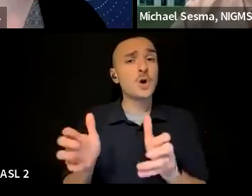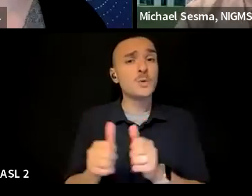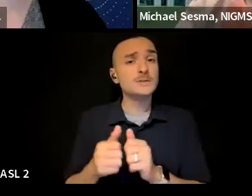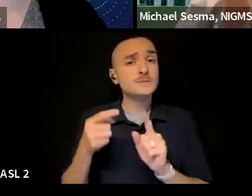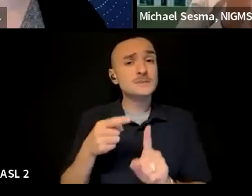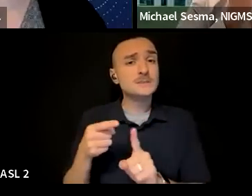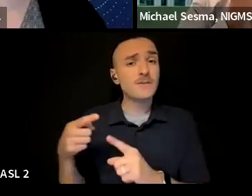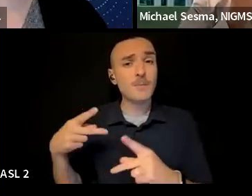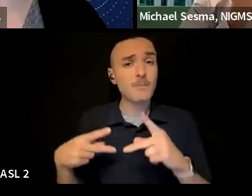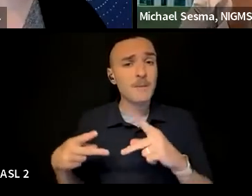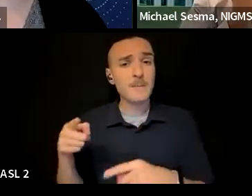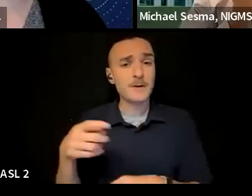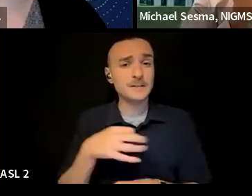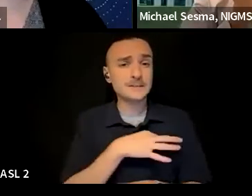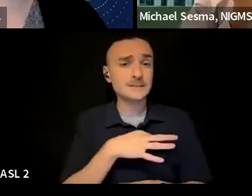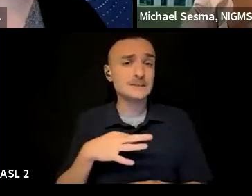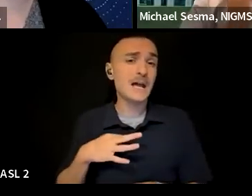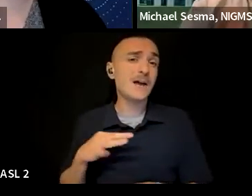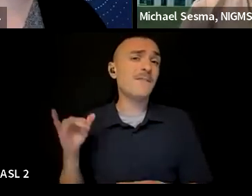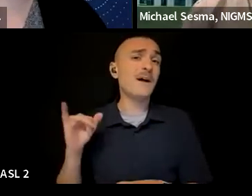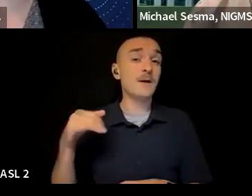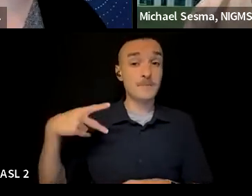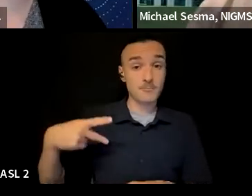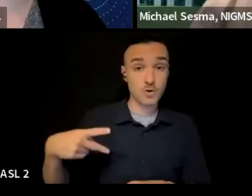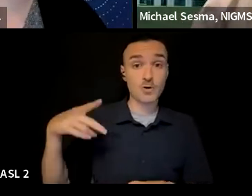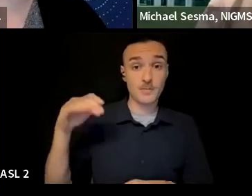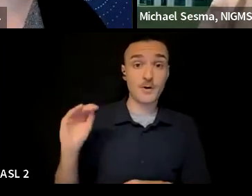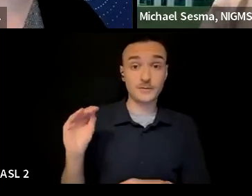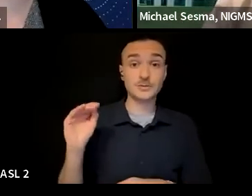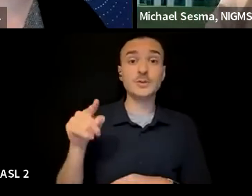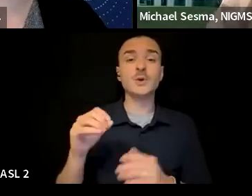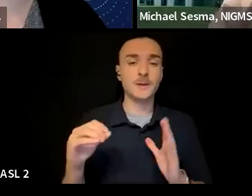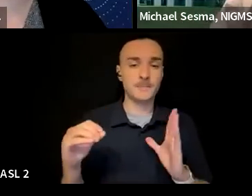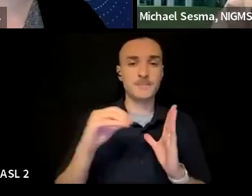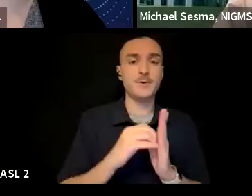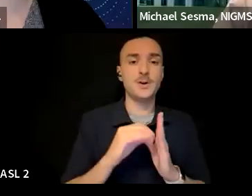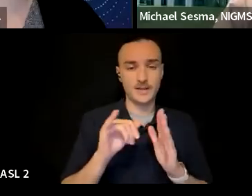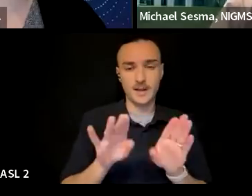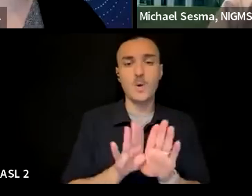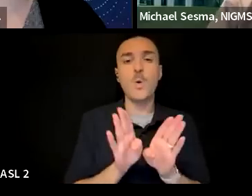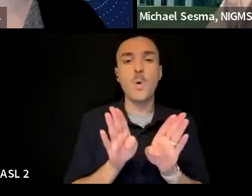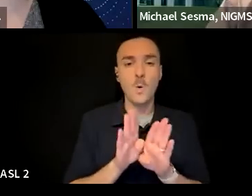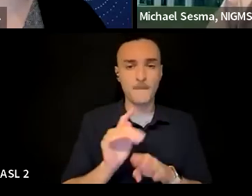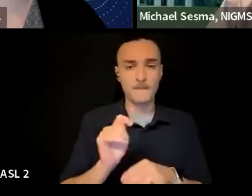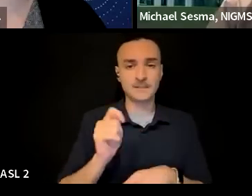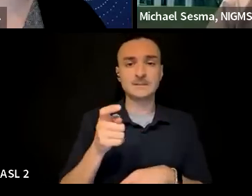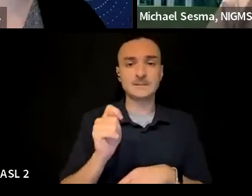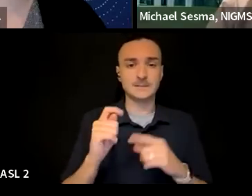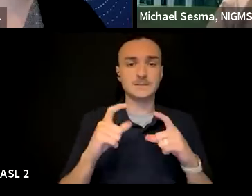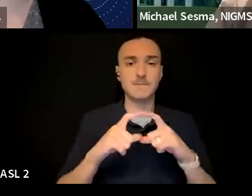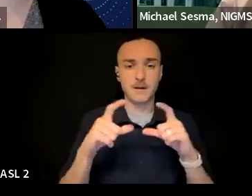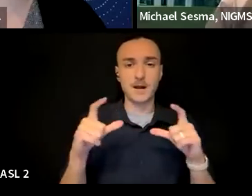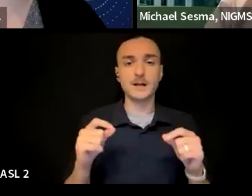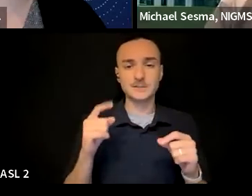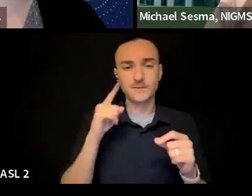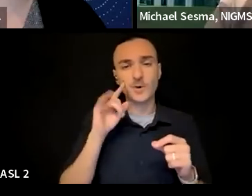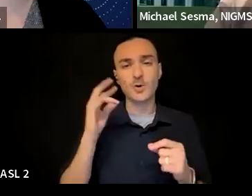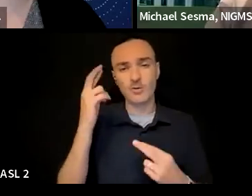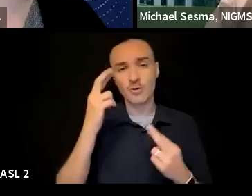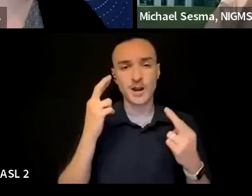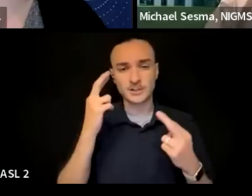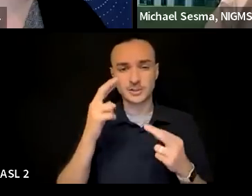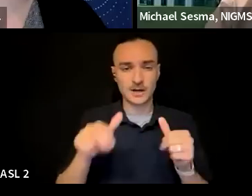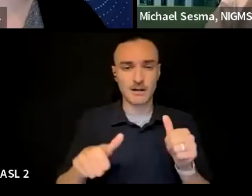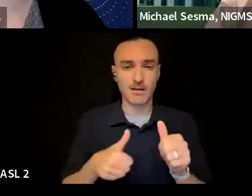to a program officer, you can list that in that open text box for the rationale. Okay,